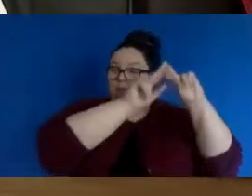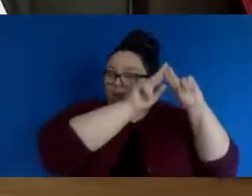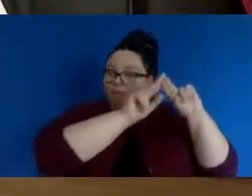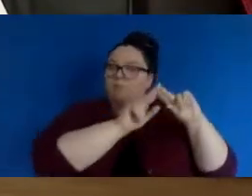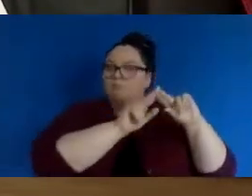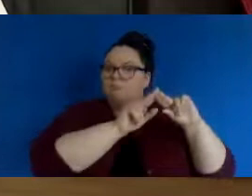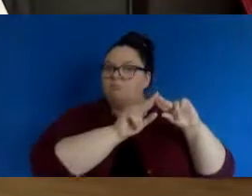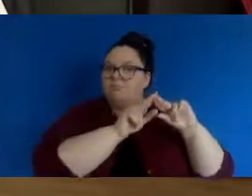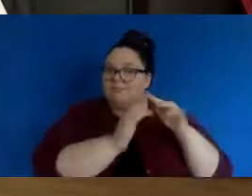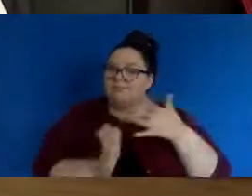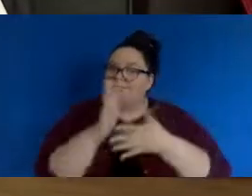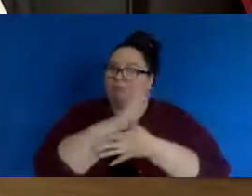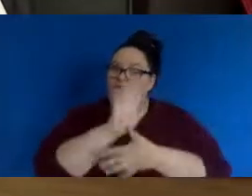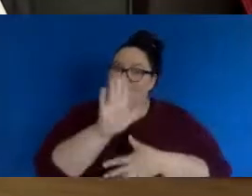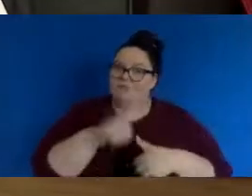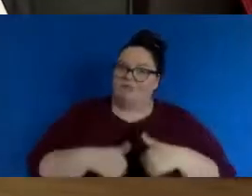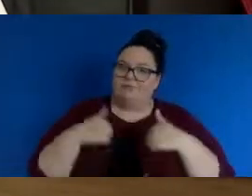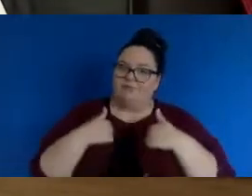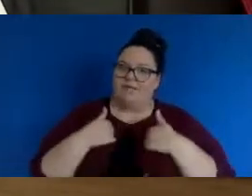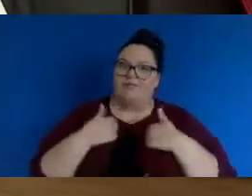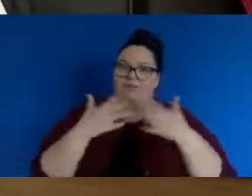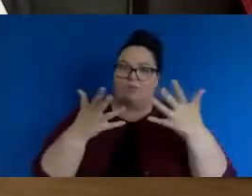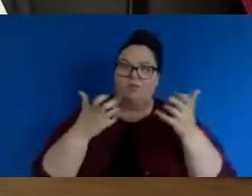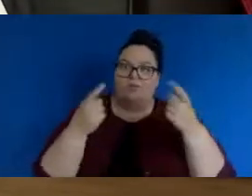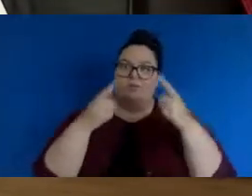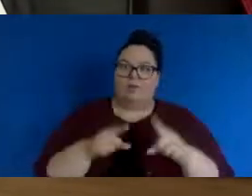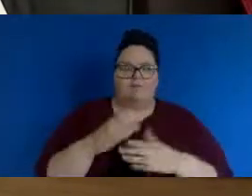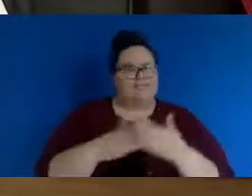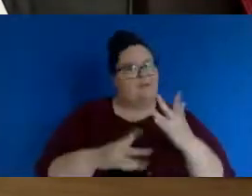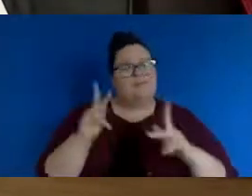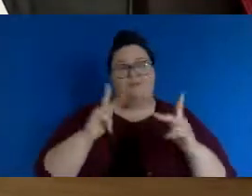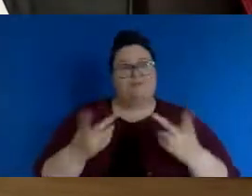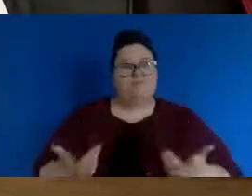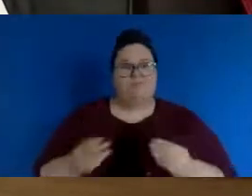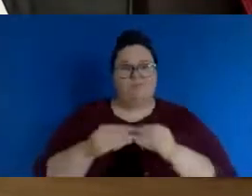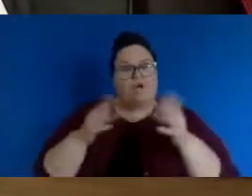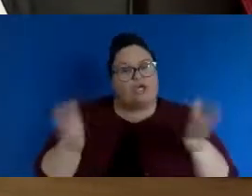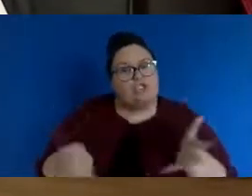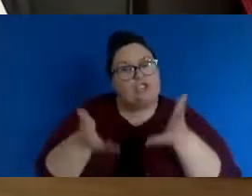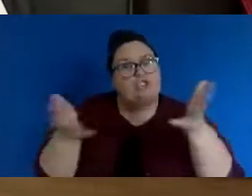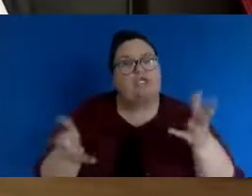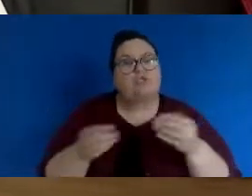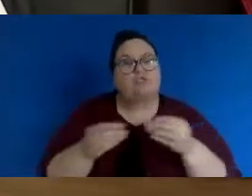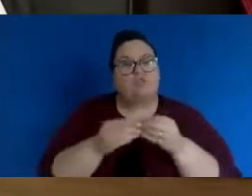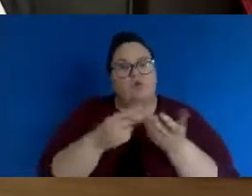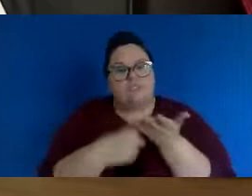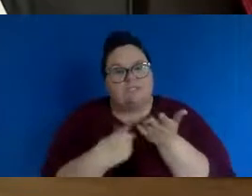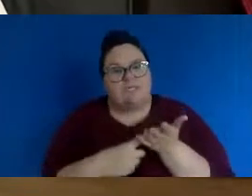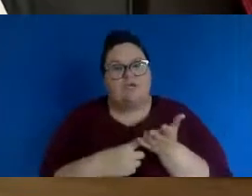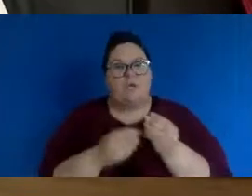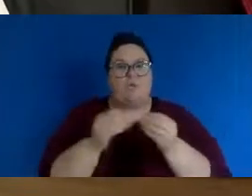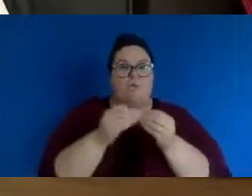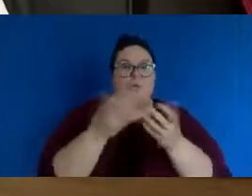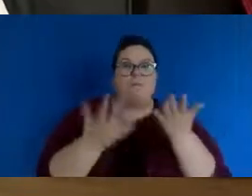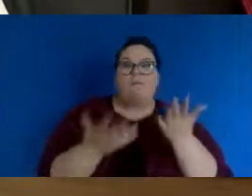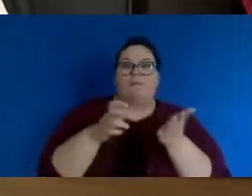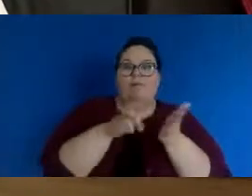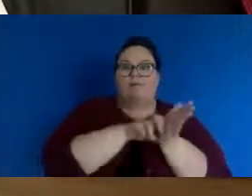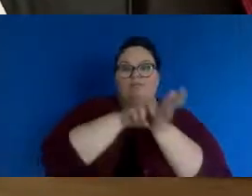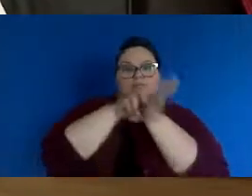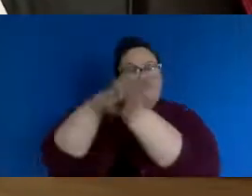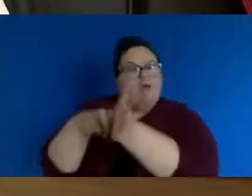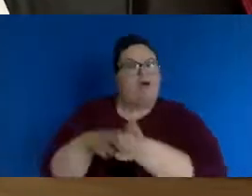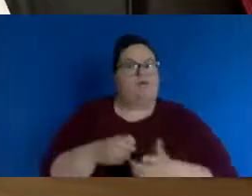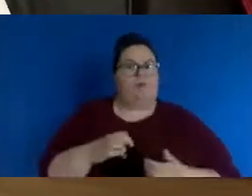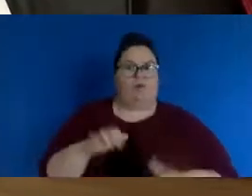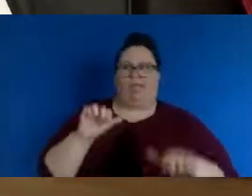Brunswickers, it is a priority and they are making it happen. But for some people, they need more encouragement. They might need extra help with transportation or actually booking an